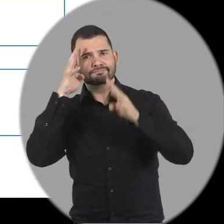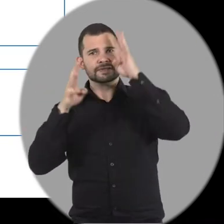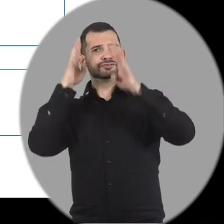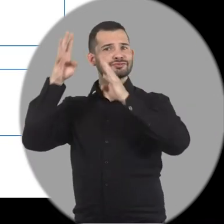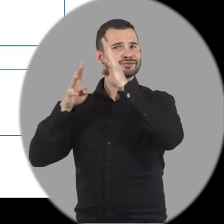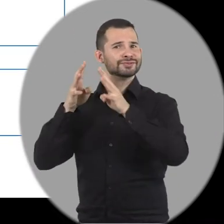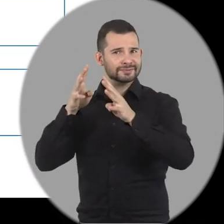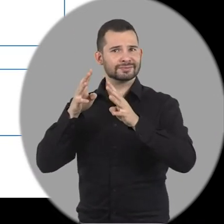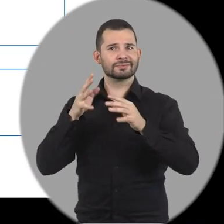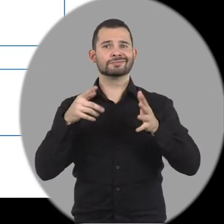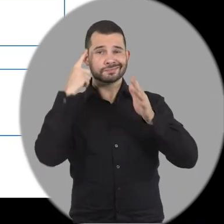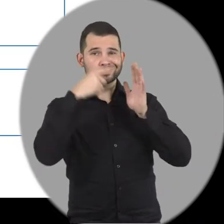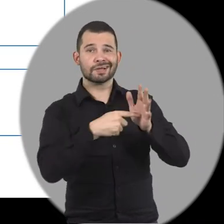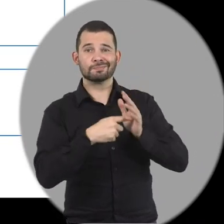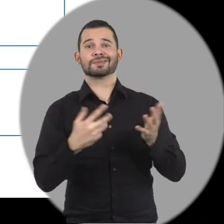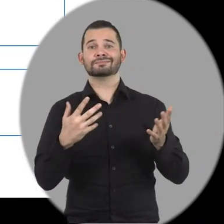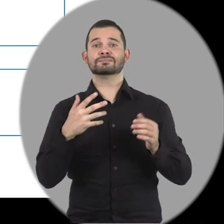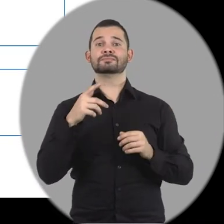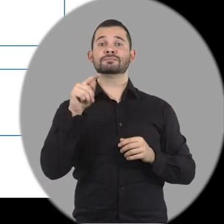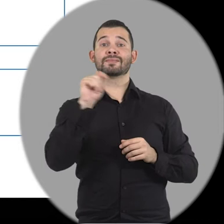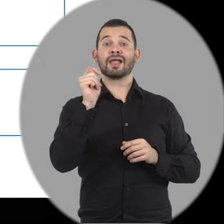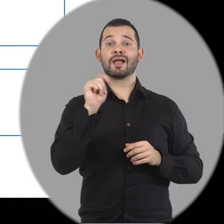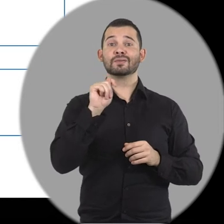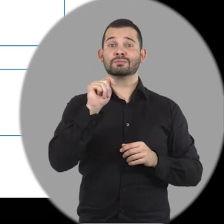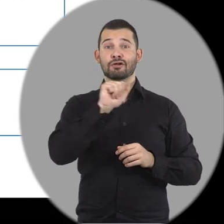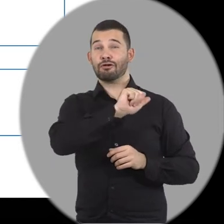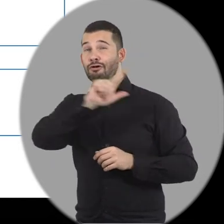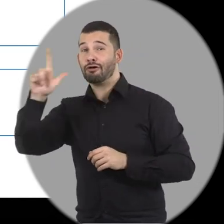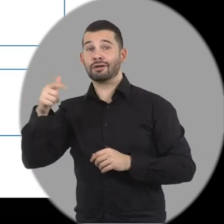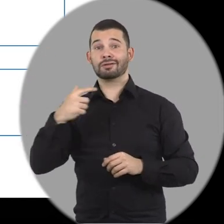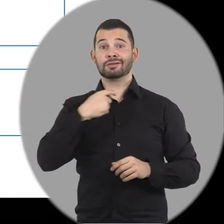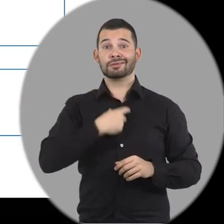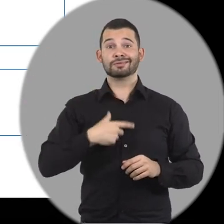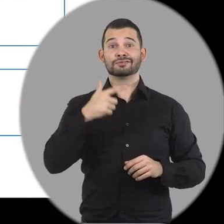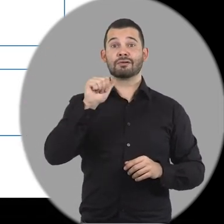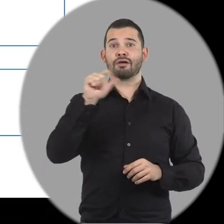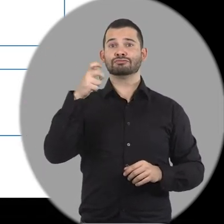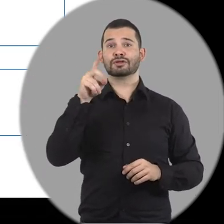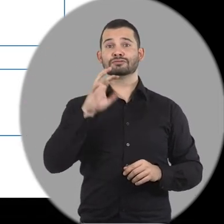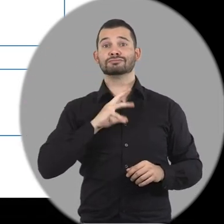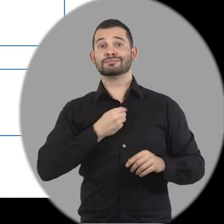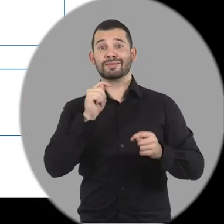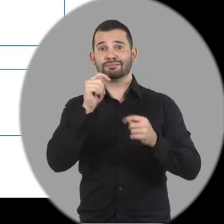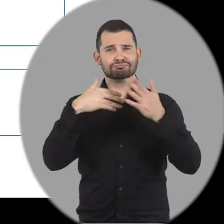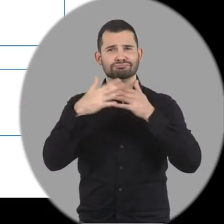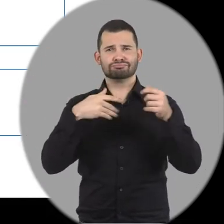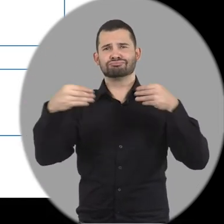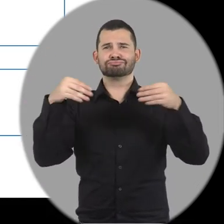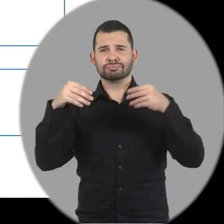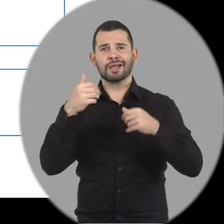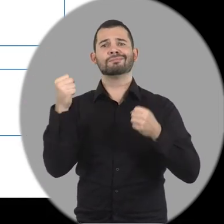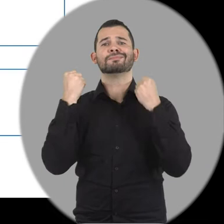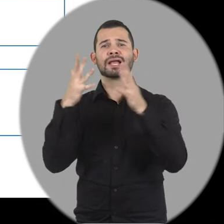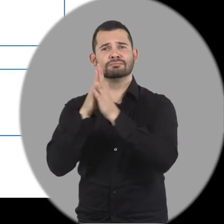Some examples including installing all gender restrooms and multi-faith prayer rooms in select plants and depots. All